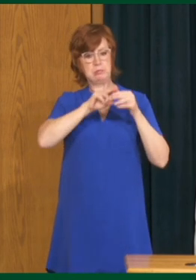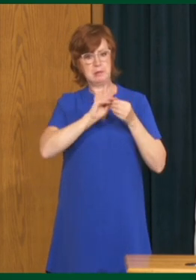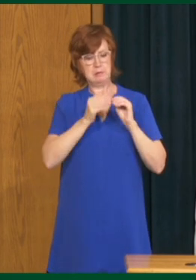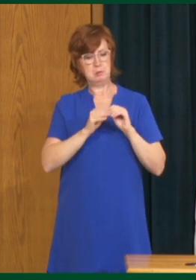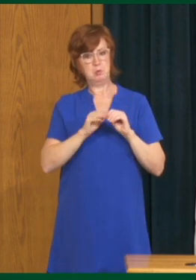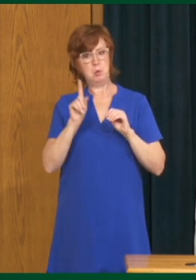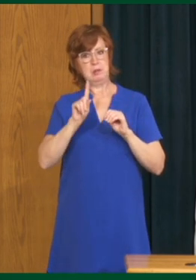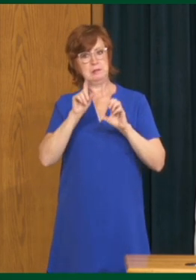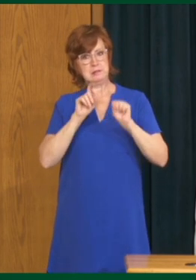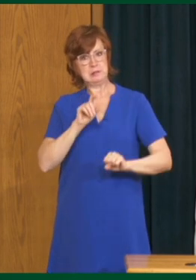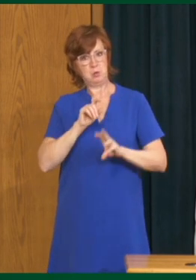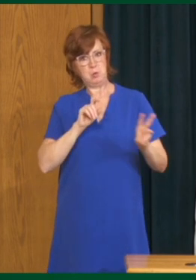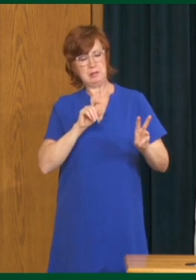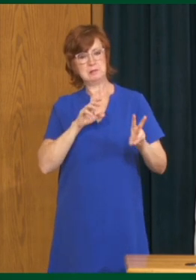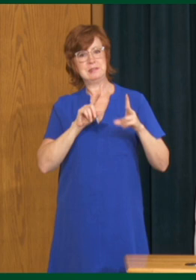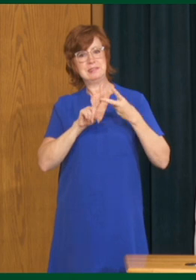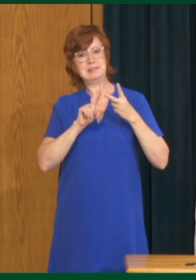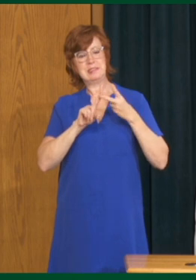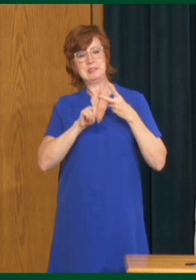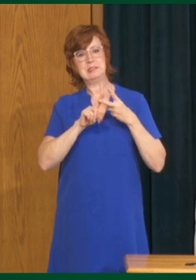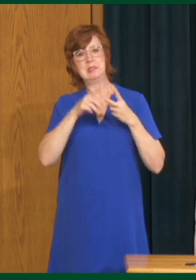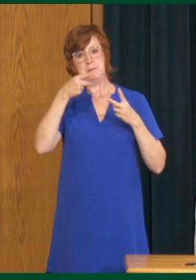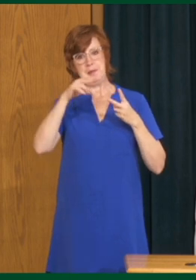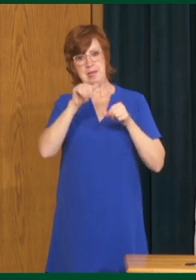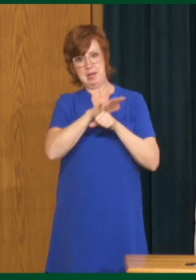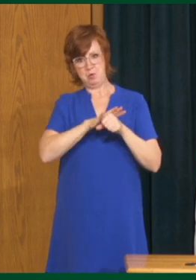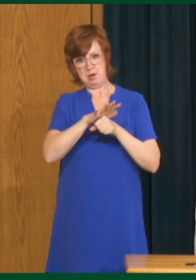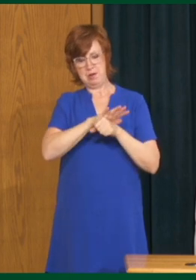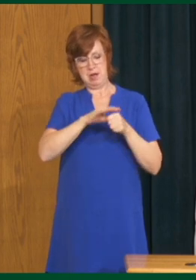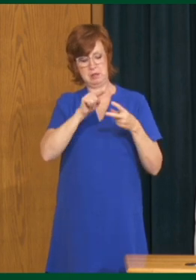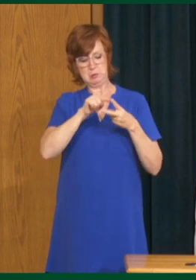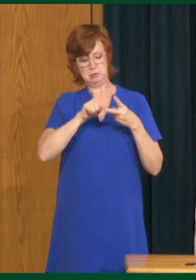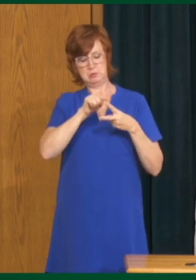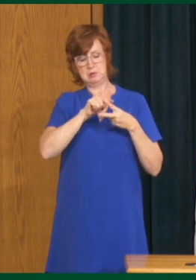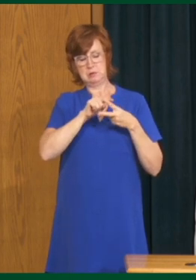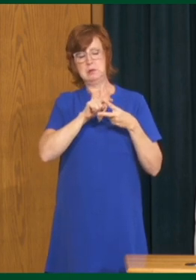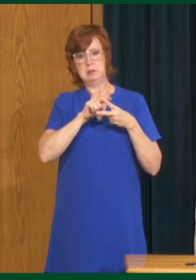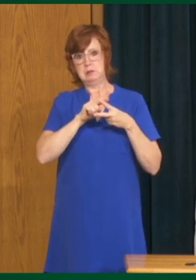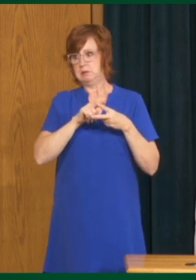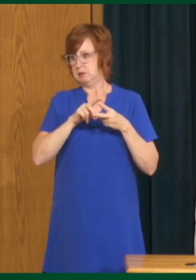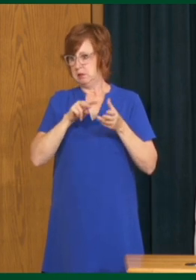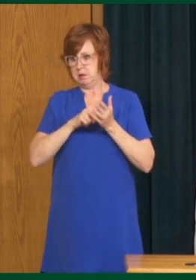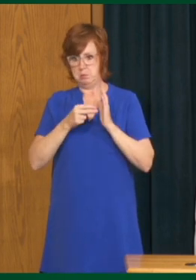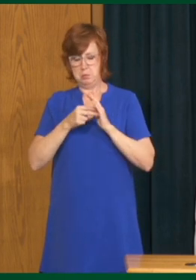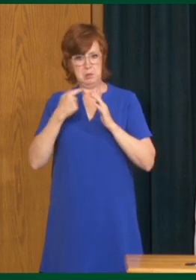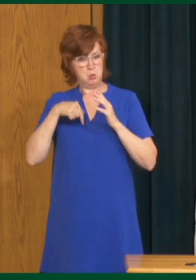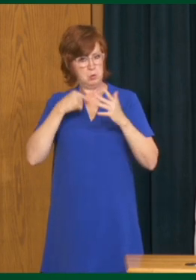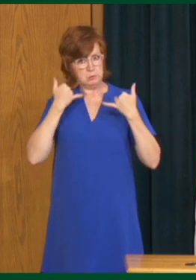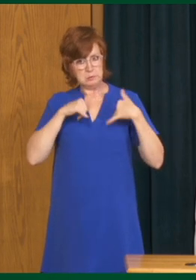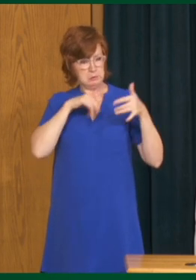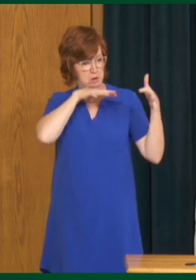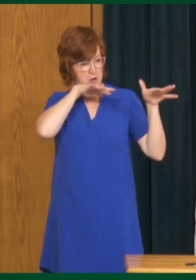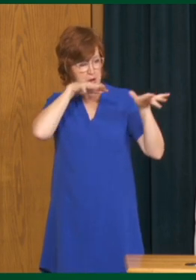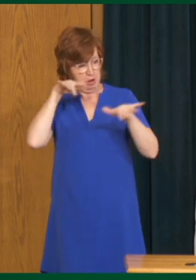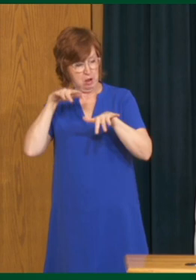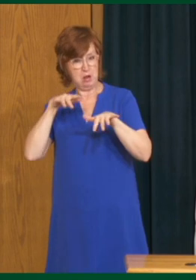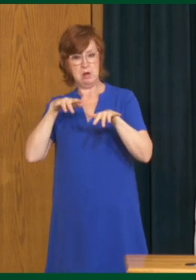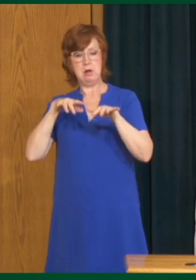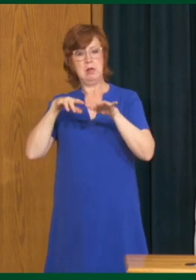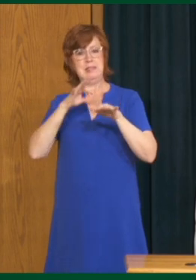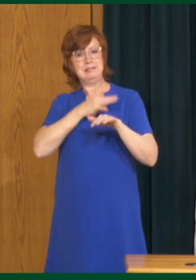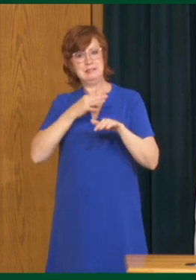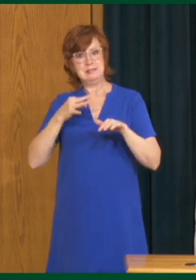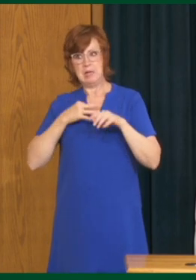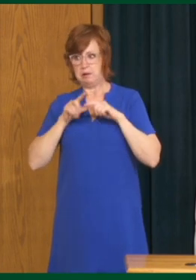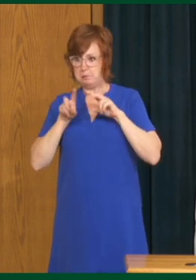Prince Albert. Maintaining that capacity to respond will be an ongoing need for us as we wait for a vaccine. I'd